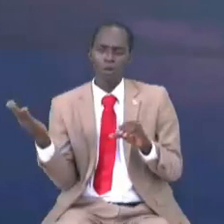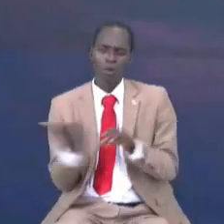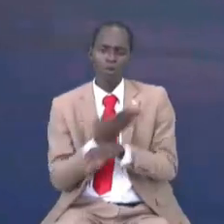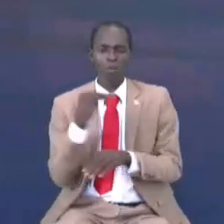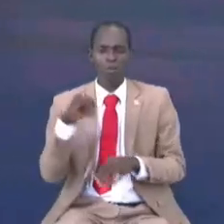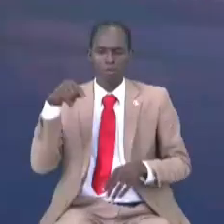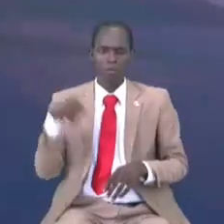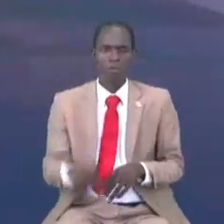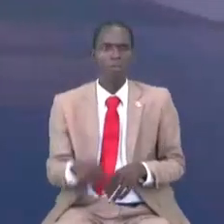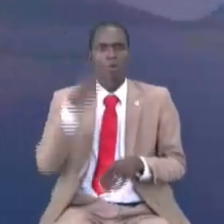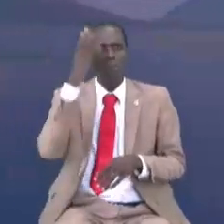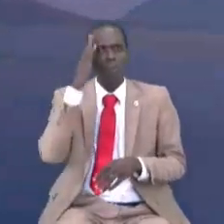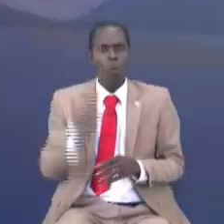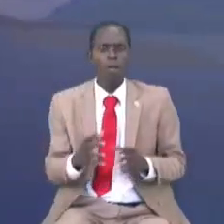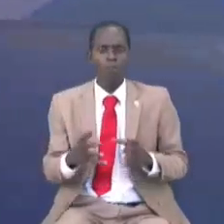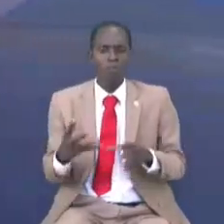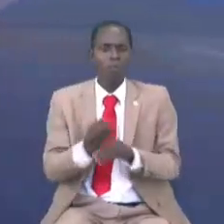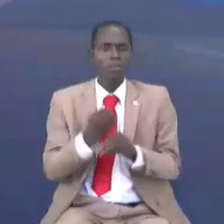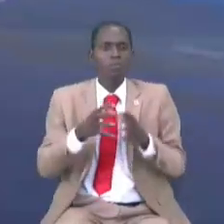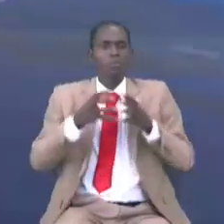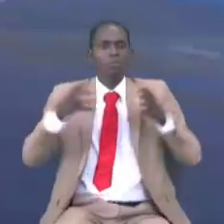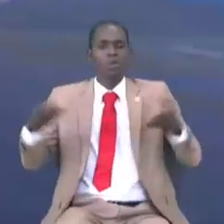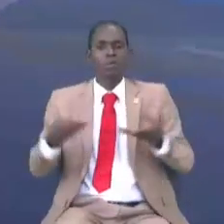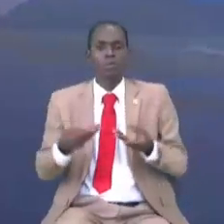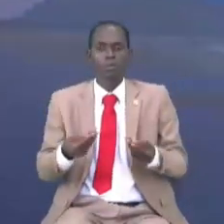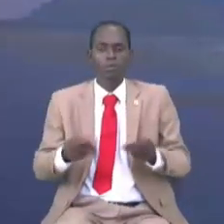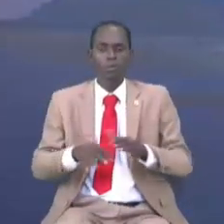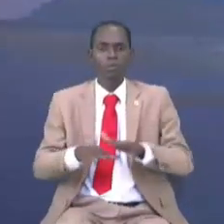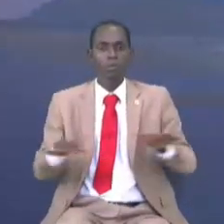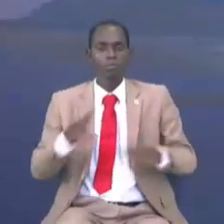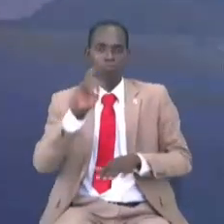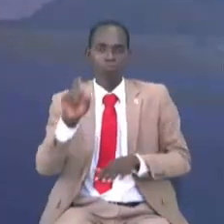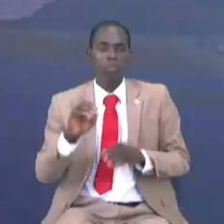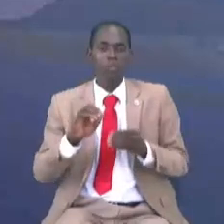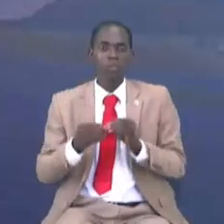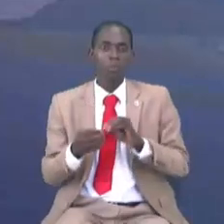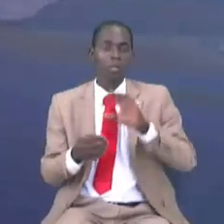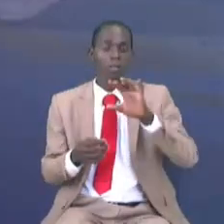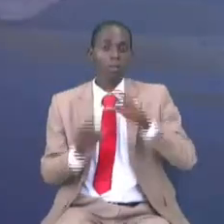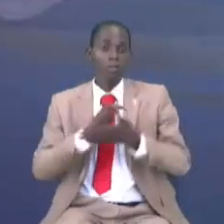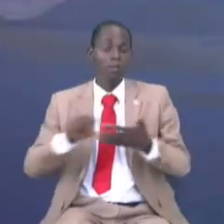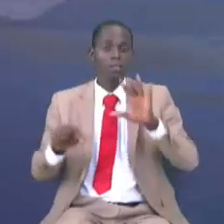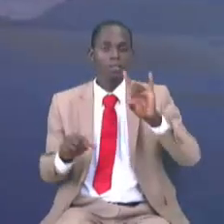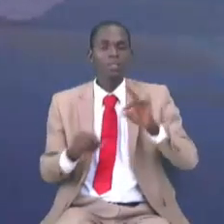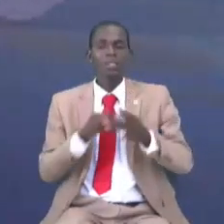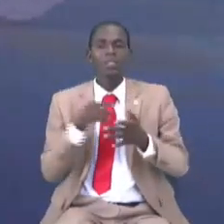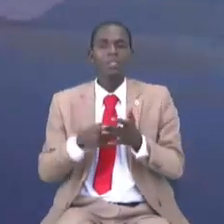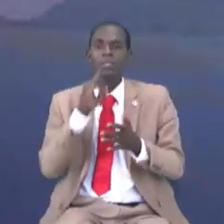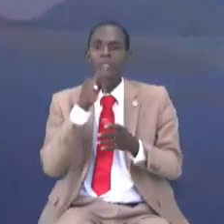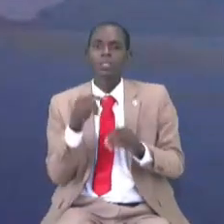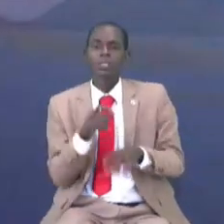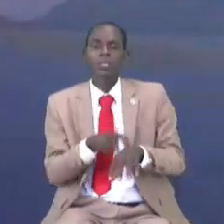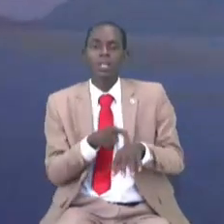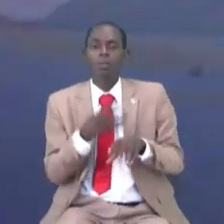verse 8, they said the period of probation. And he answered and said, he answering said unto him,